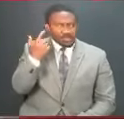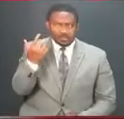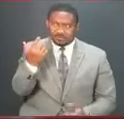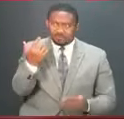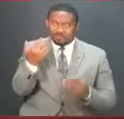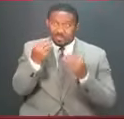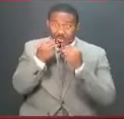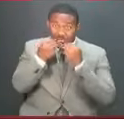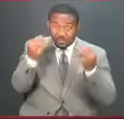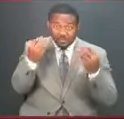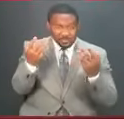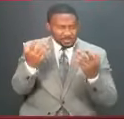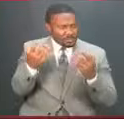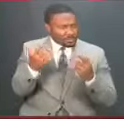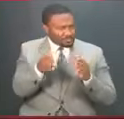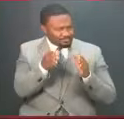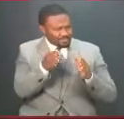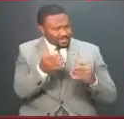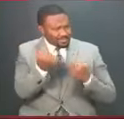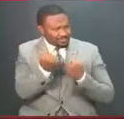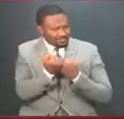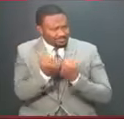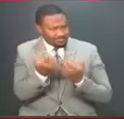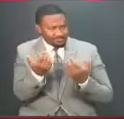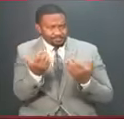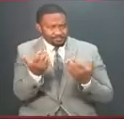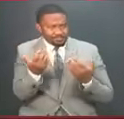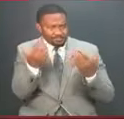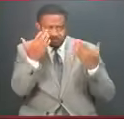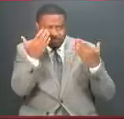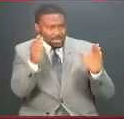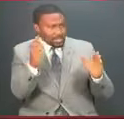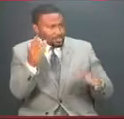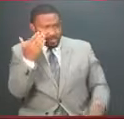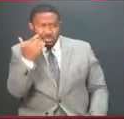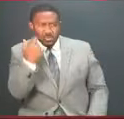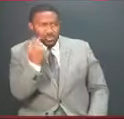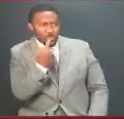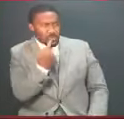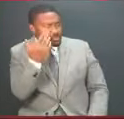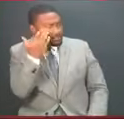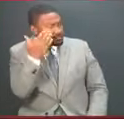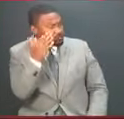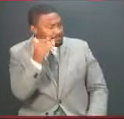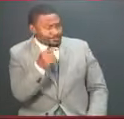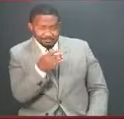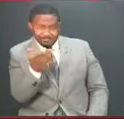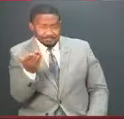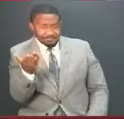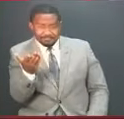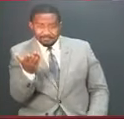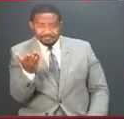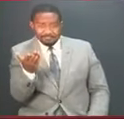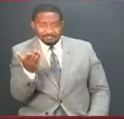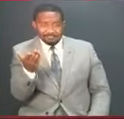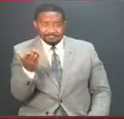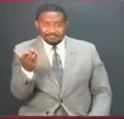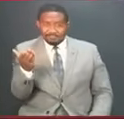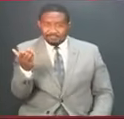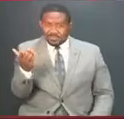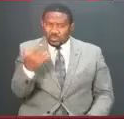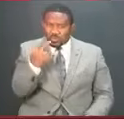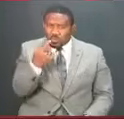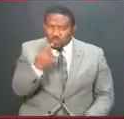one who seconded the motion, I don't know who has seconded the motion. Please, you have not